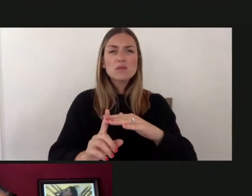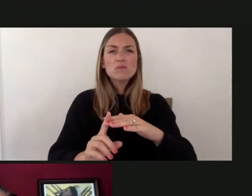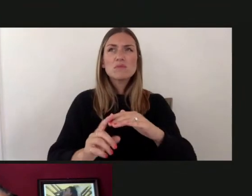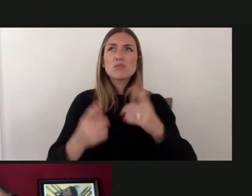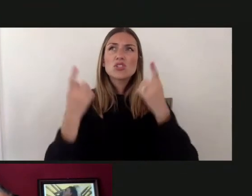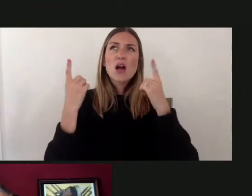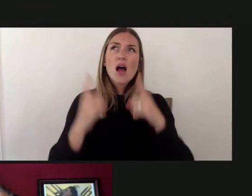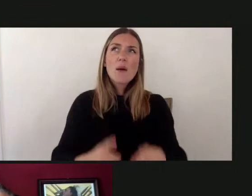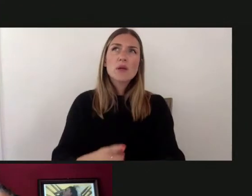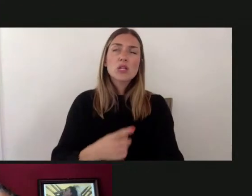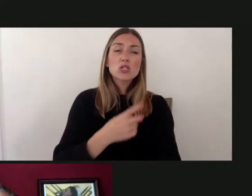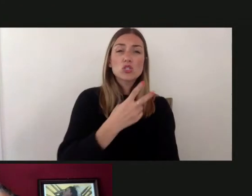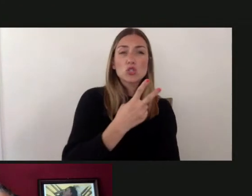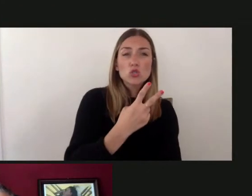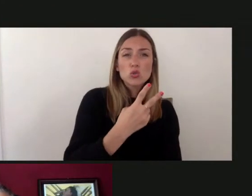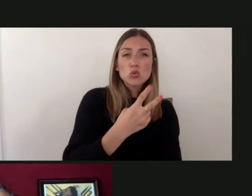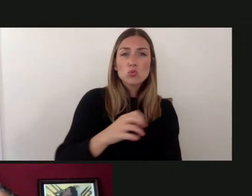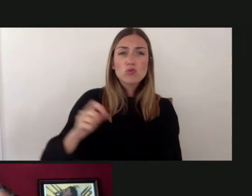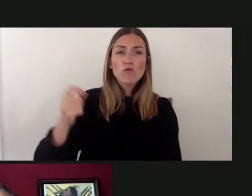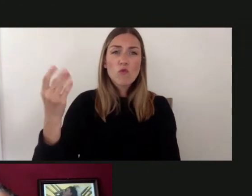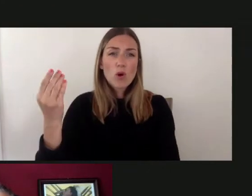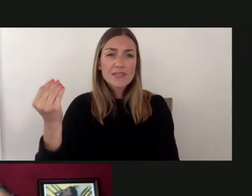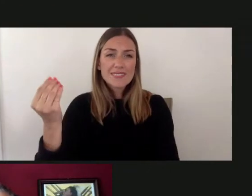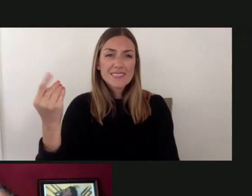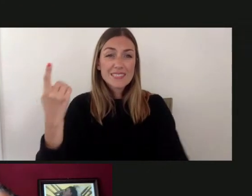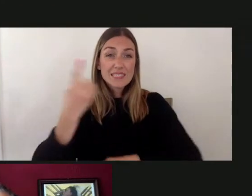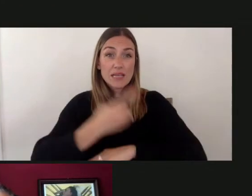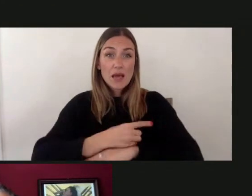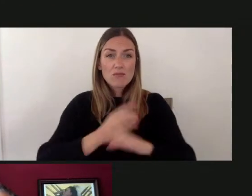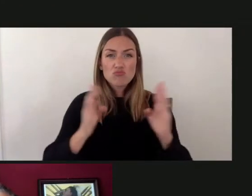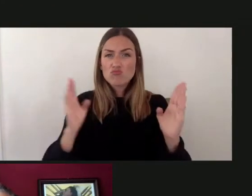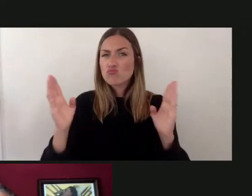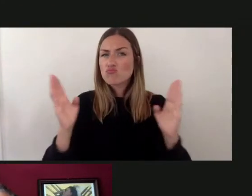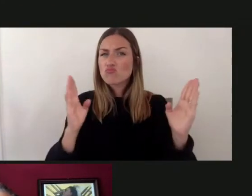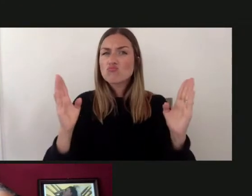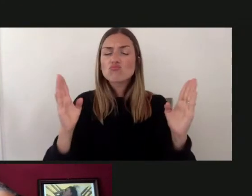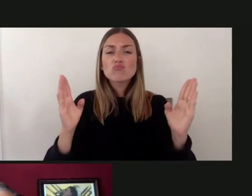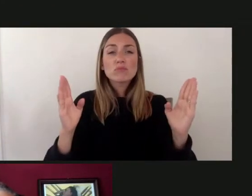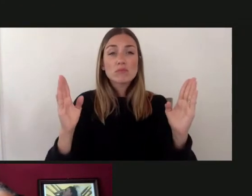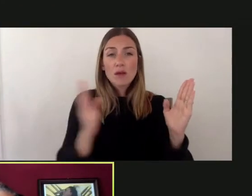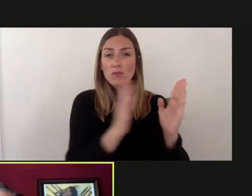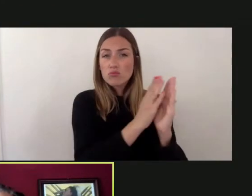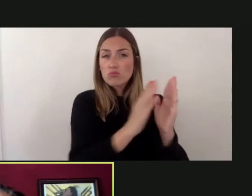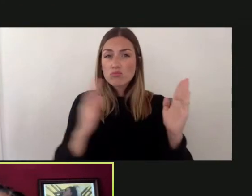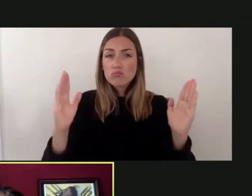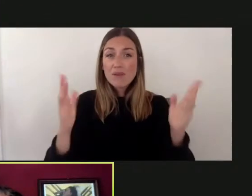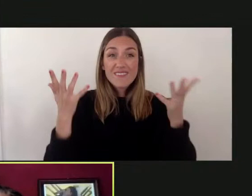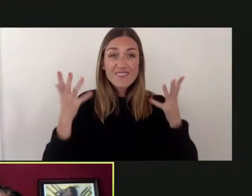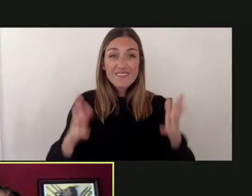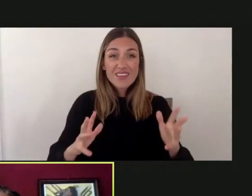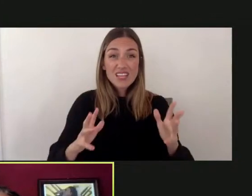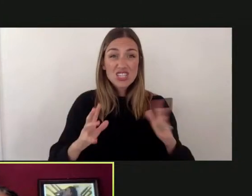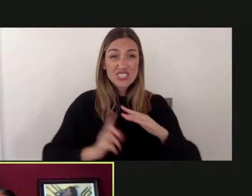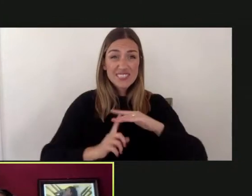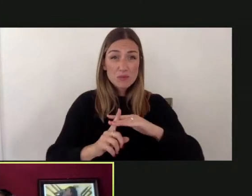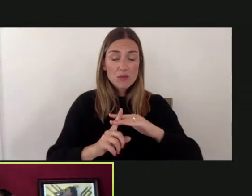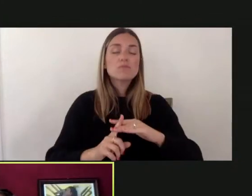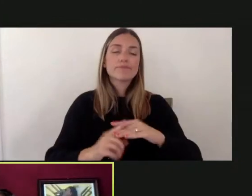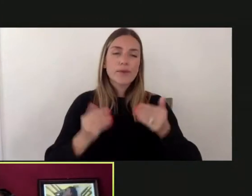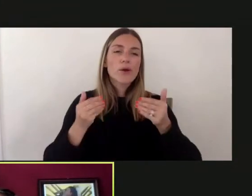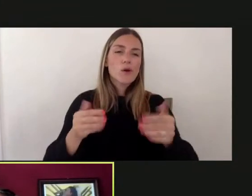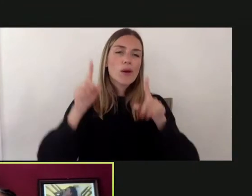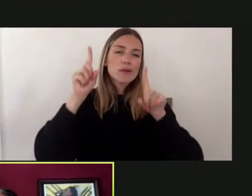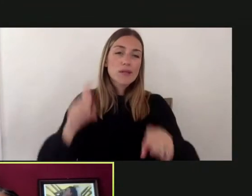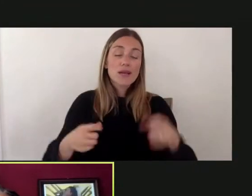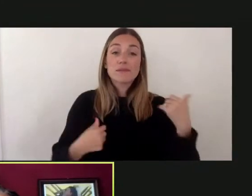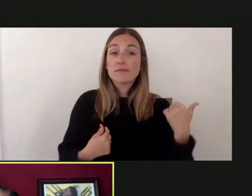to 14 days. So once those symptoms appear, you should get tested. So here's the question, and this really